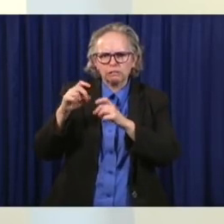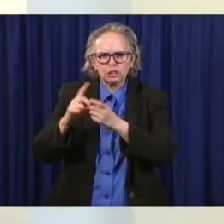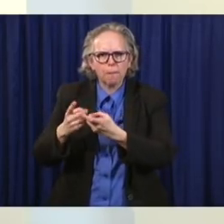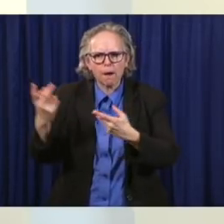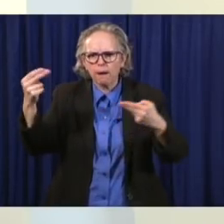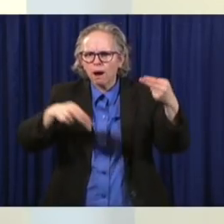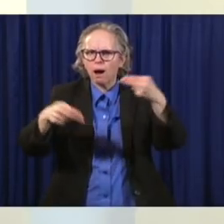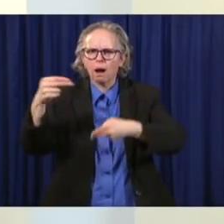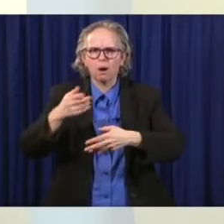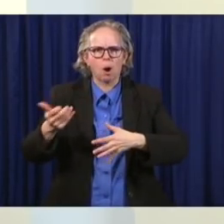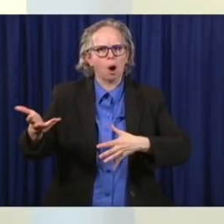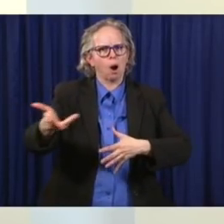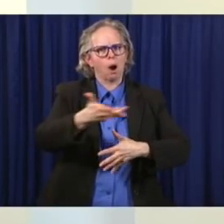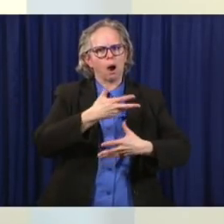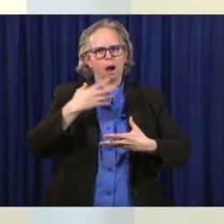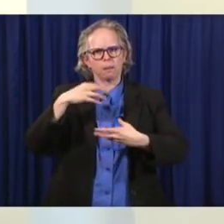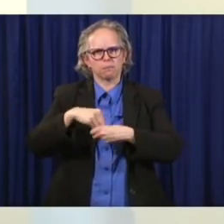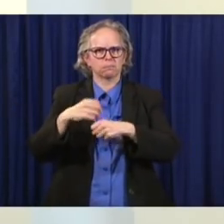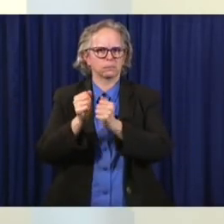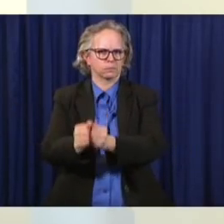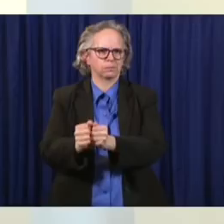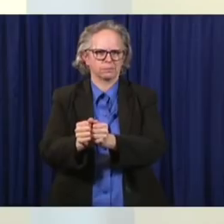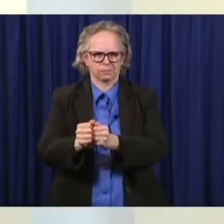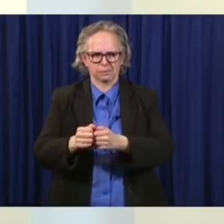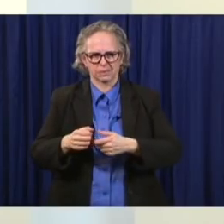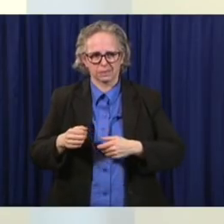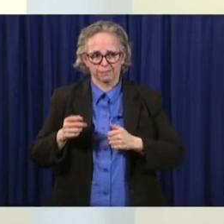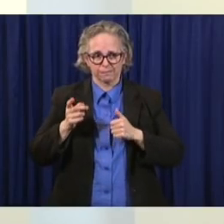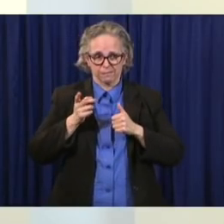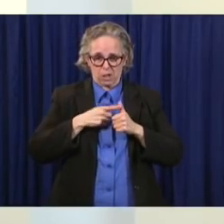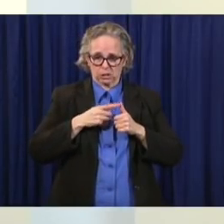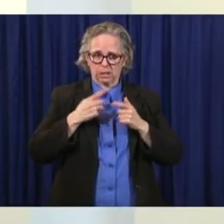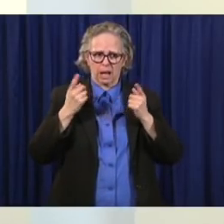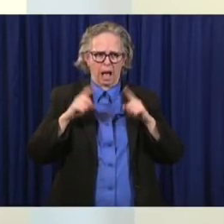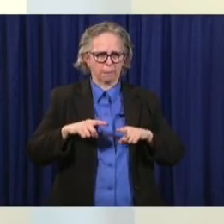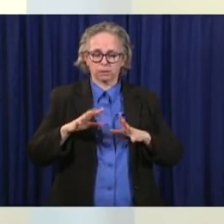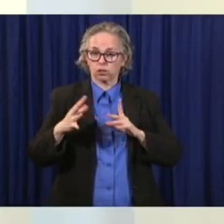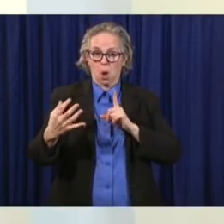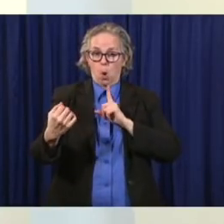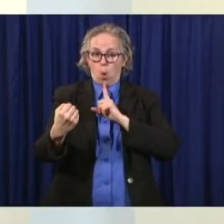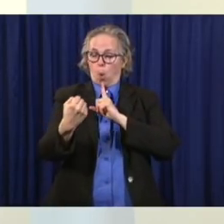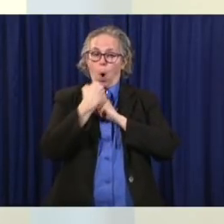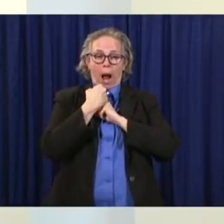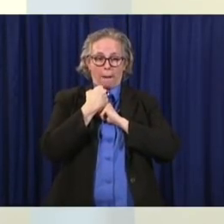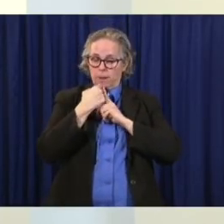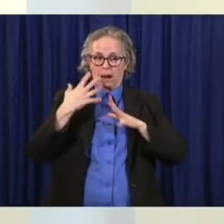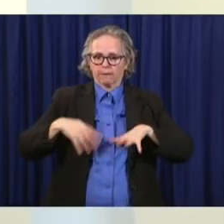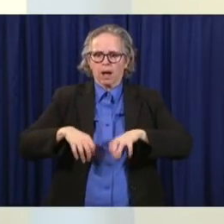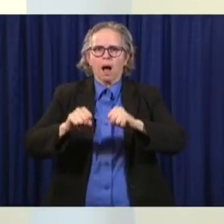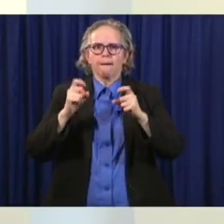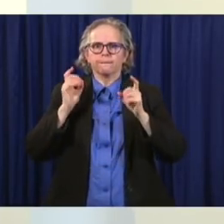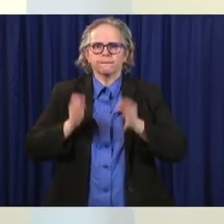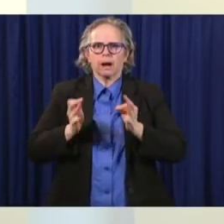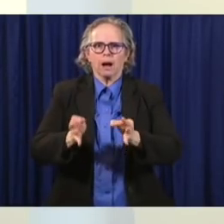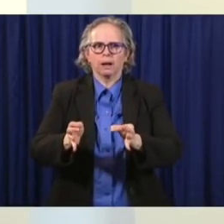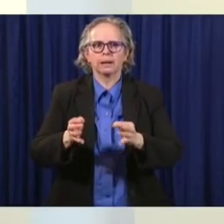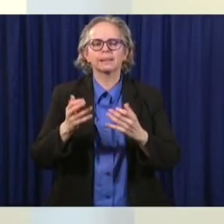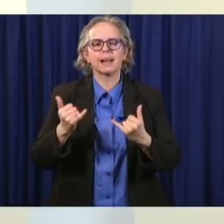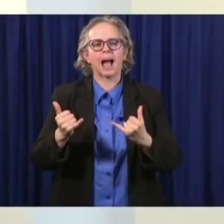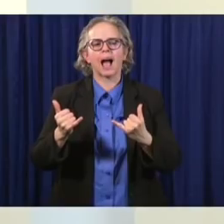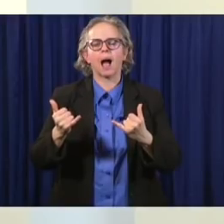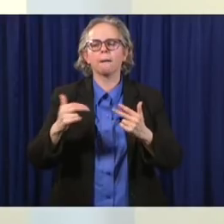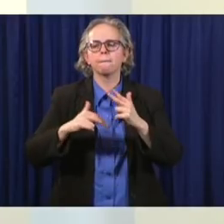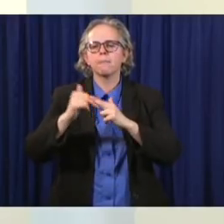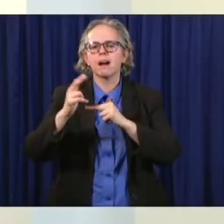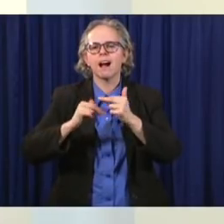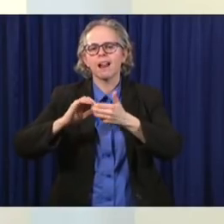happened, it just hit us, and we had to act quickly. We have all new relationships. We've built